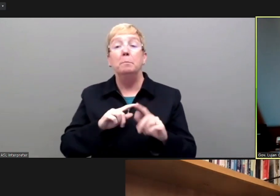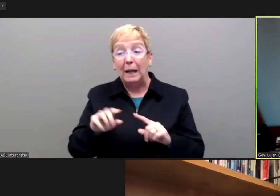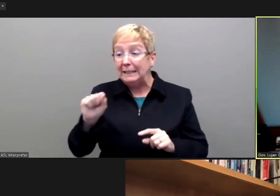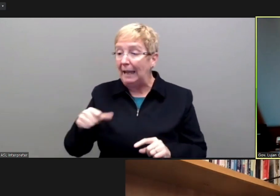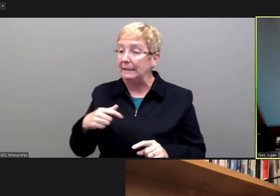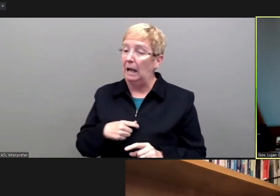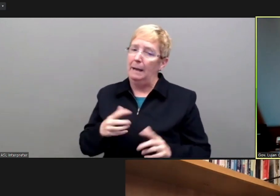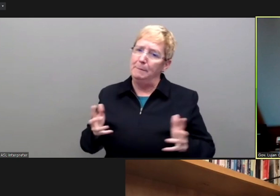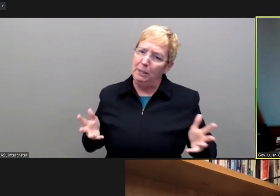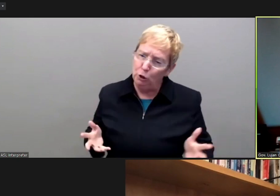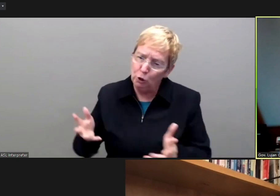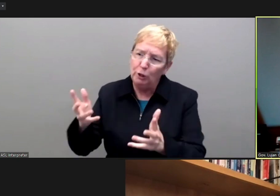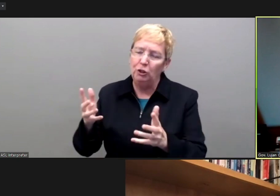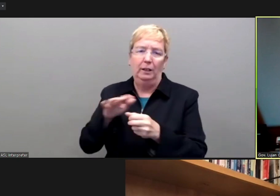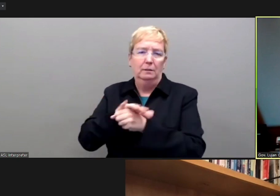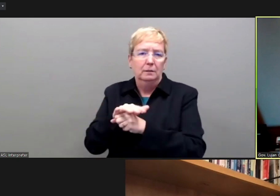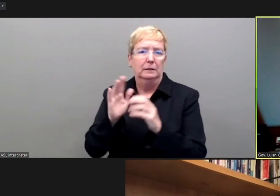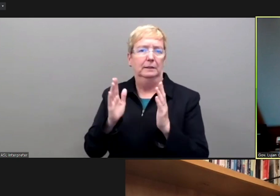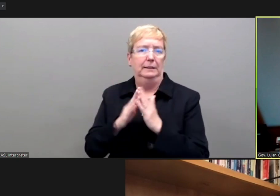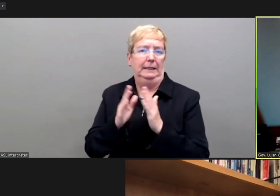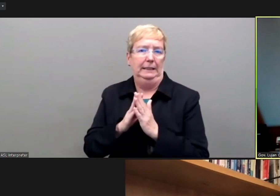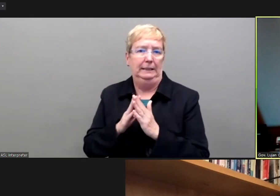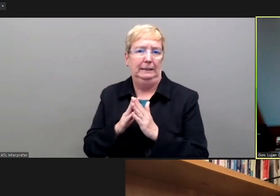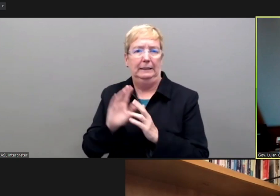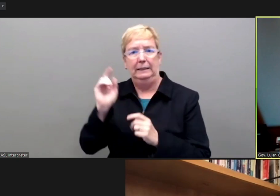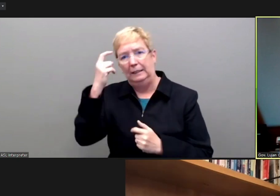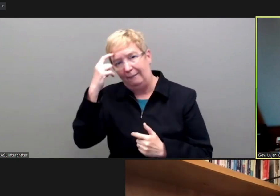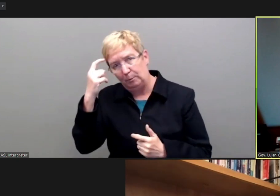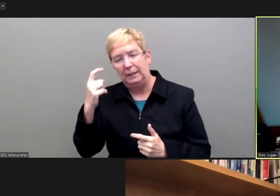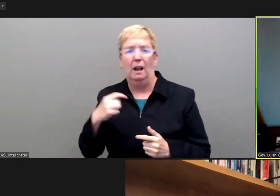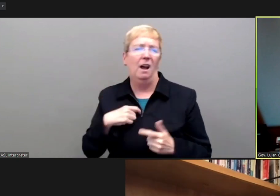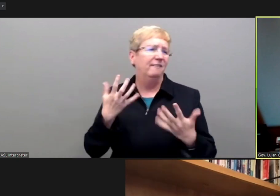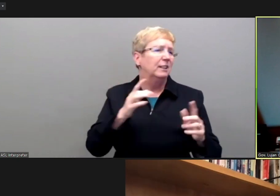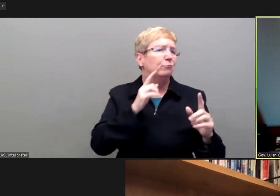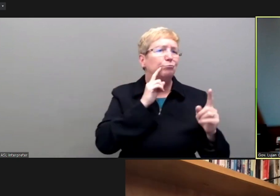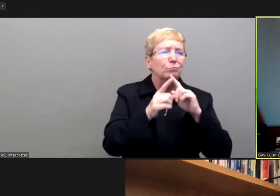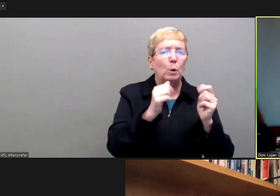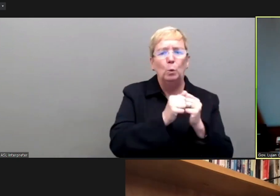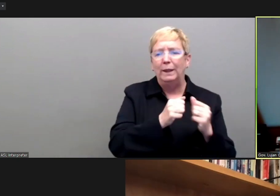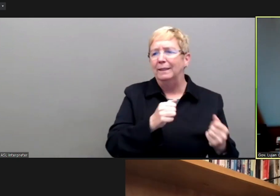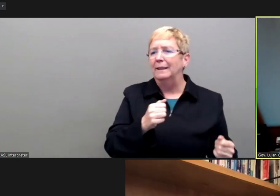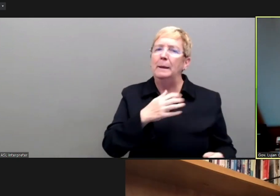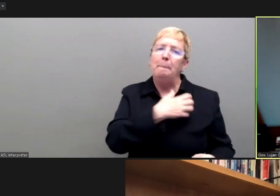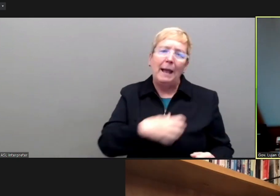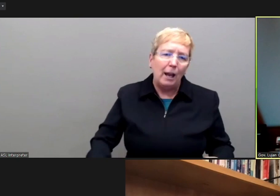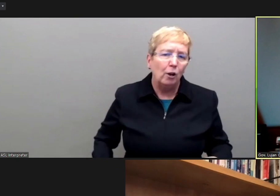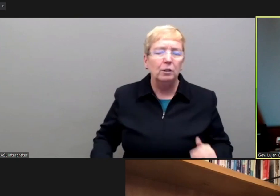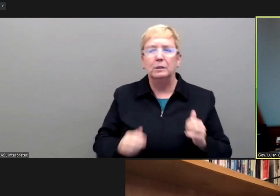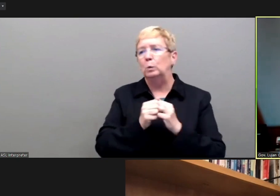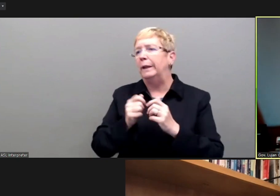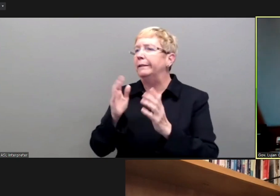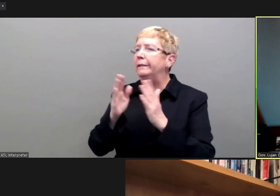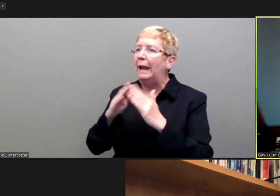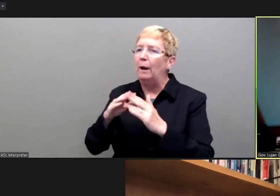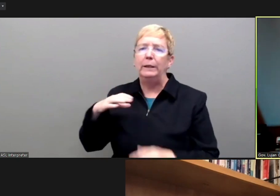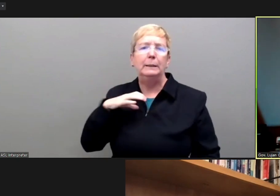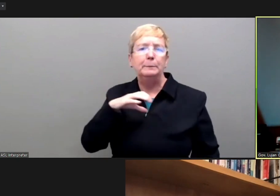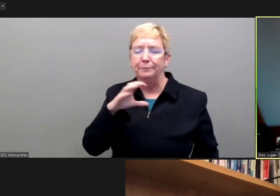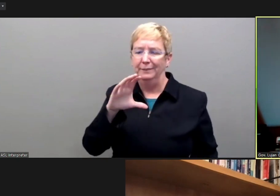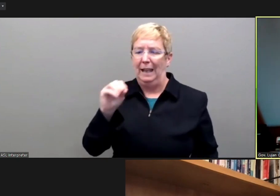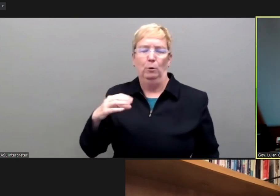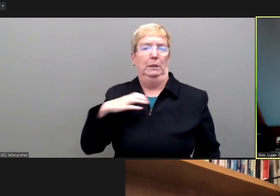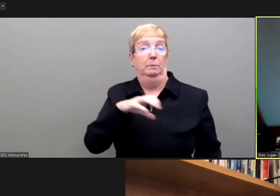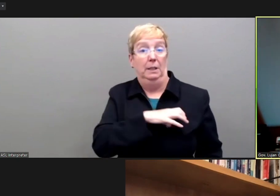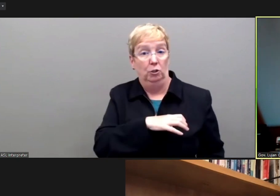of government, and we've had conversations with mayors and county commissioners and emergency managers. We hope that